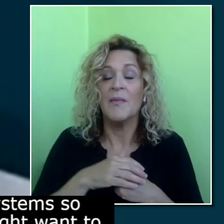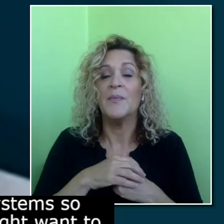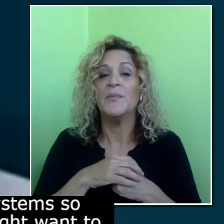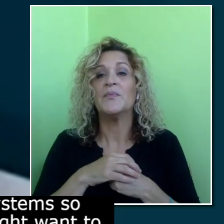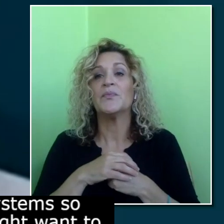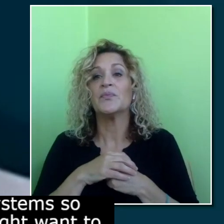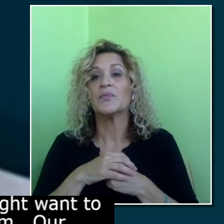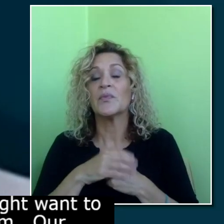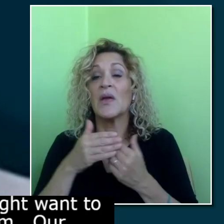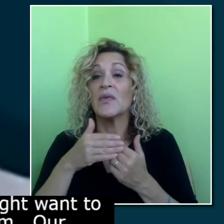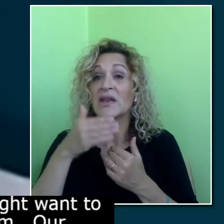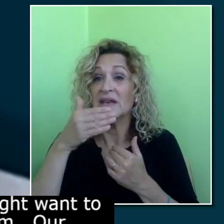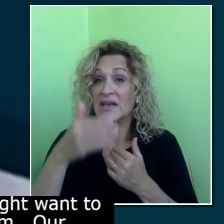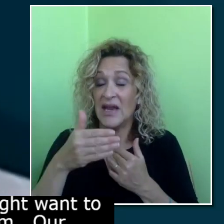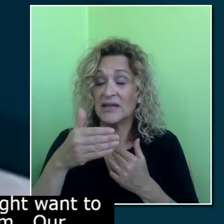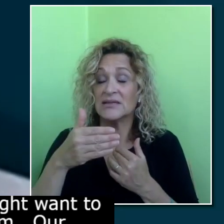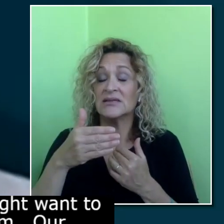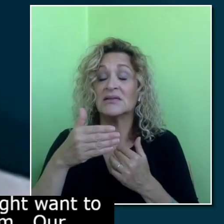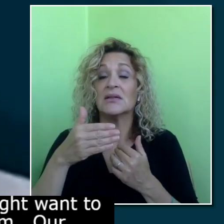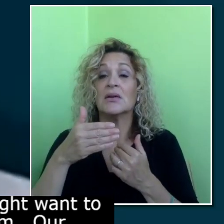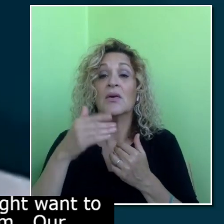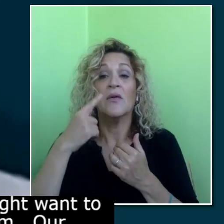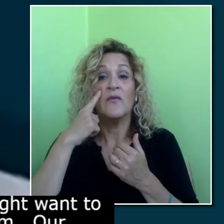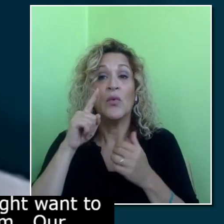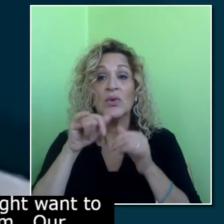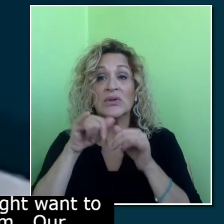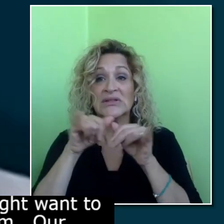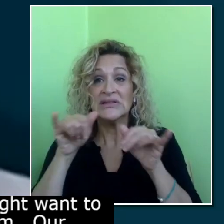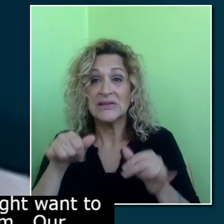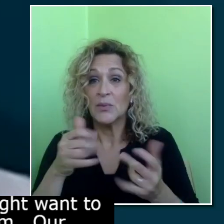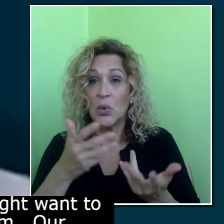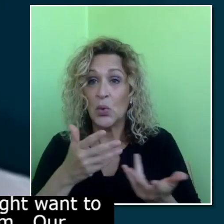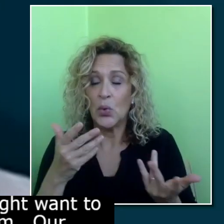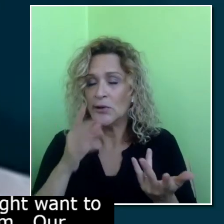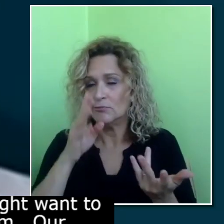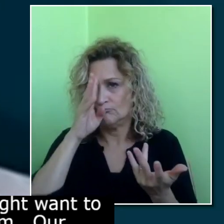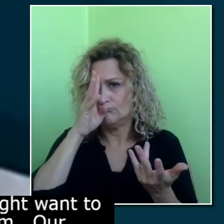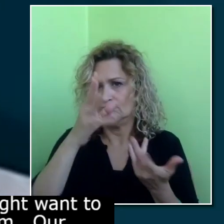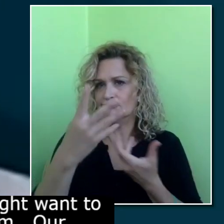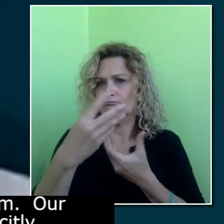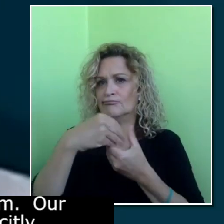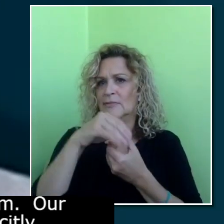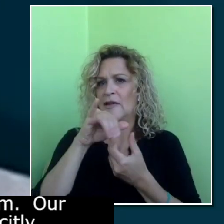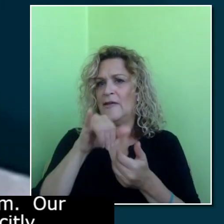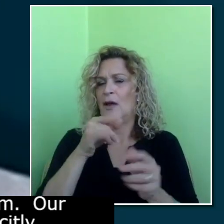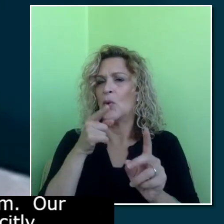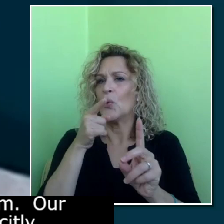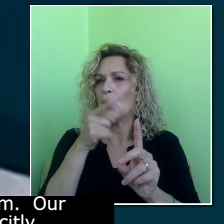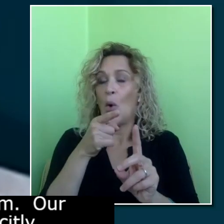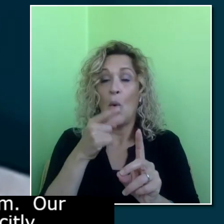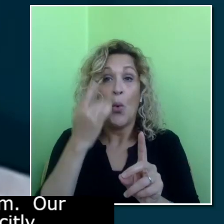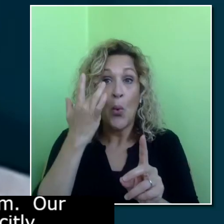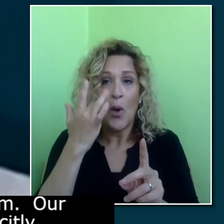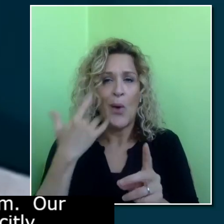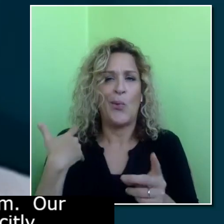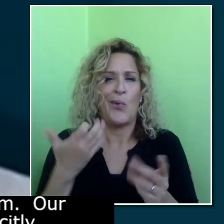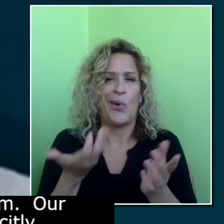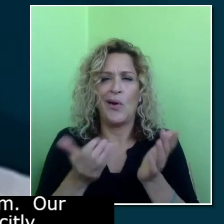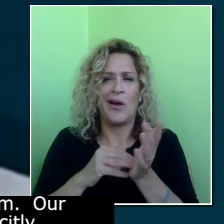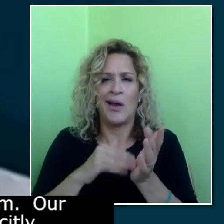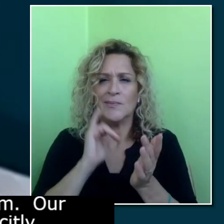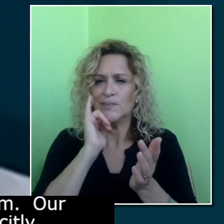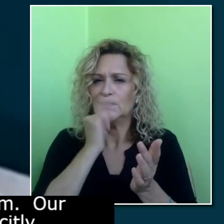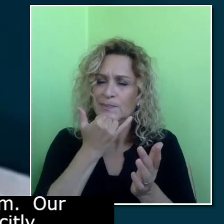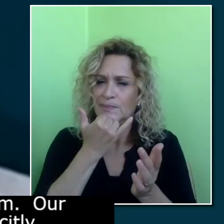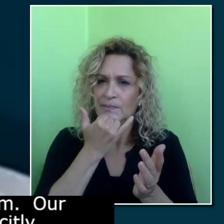system explicitly includes this as a design goal so that we won't make this mistake again. I'm sorry we did it in the